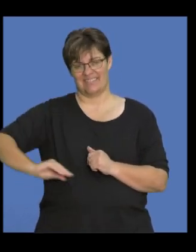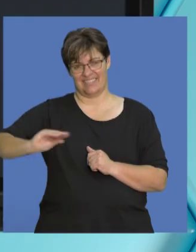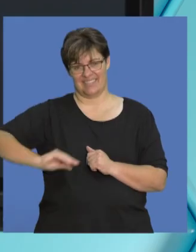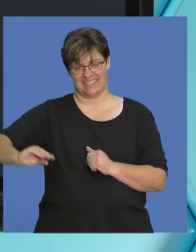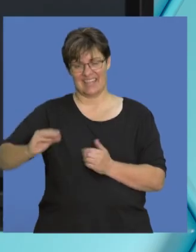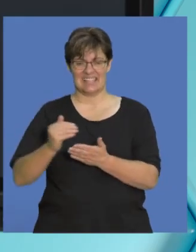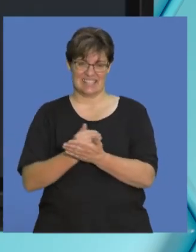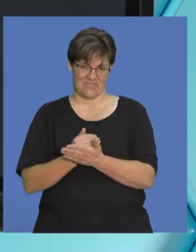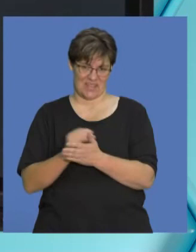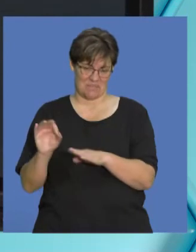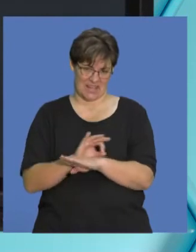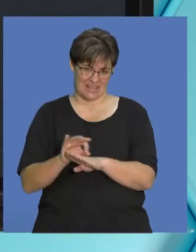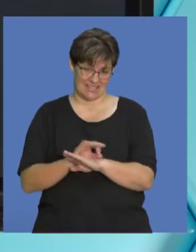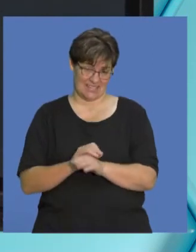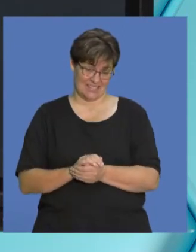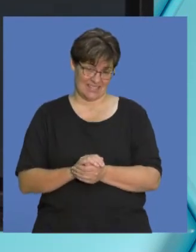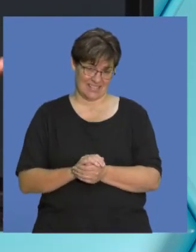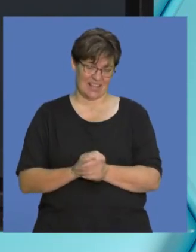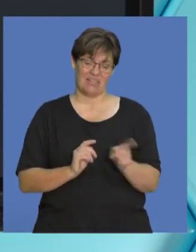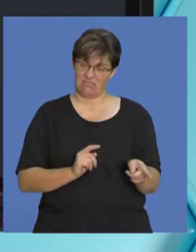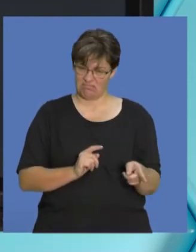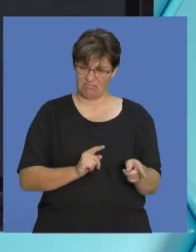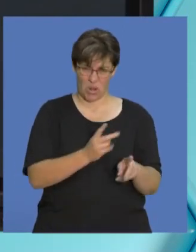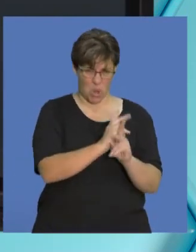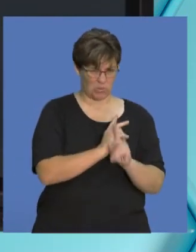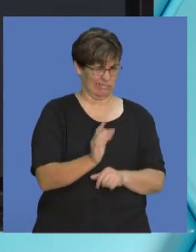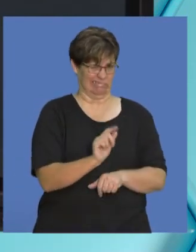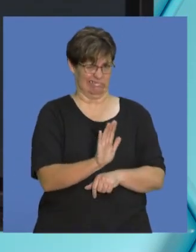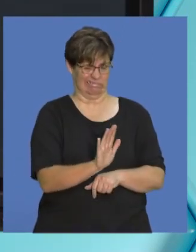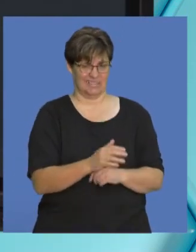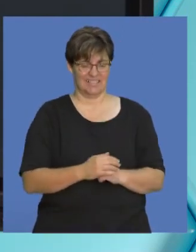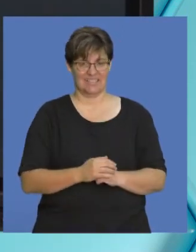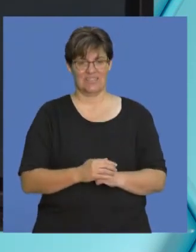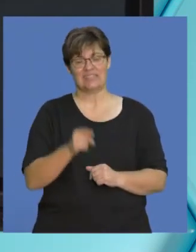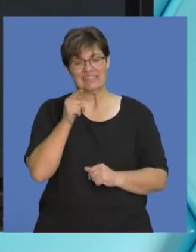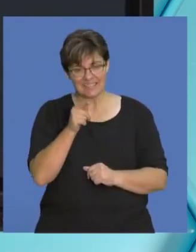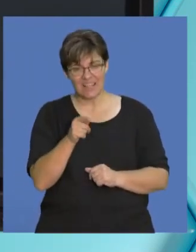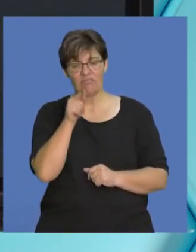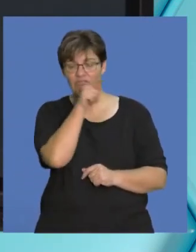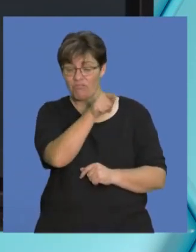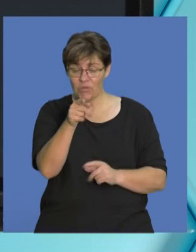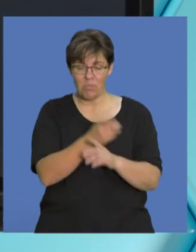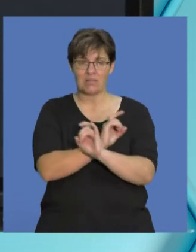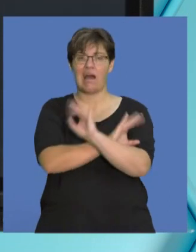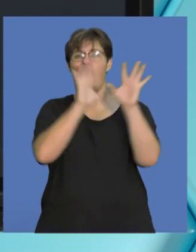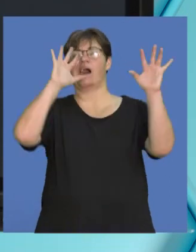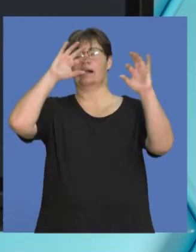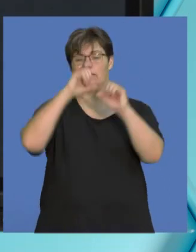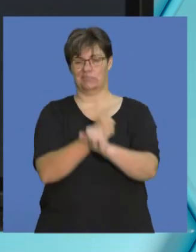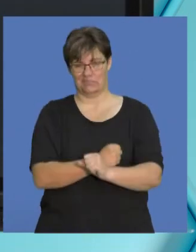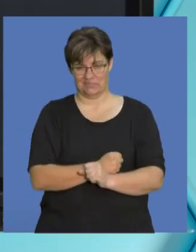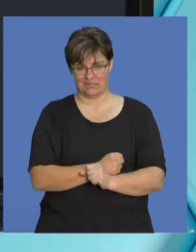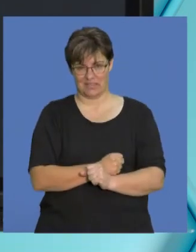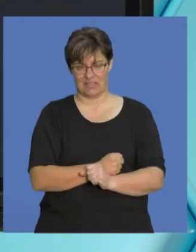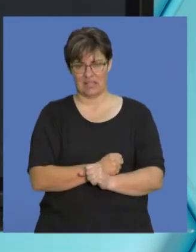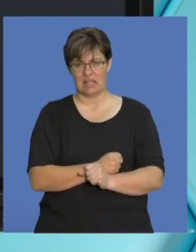a savings plan than to take a loan. So guys, this is just for you to see the bigger picture. At times, it's